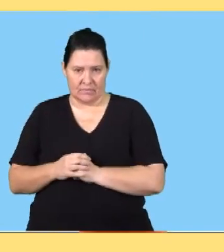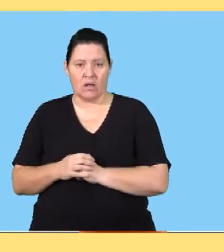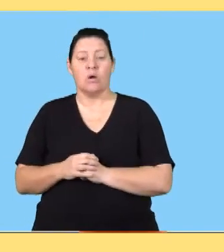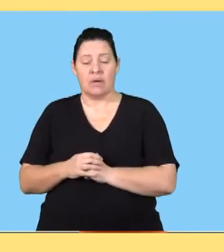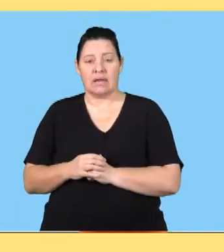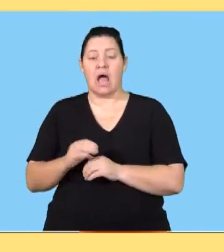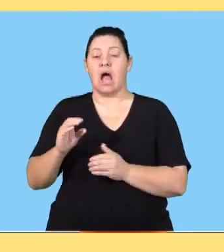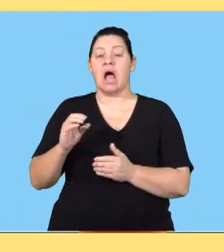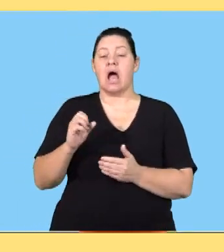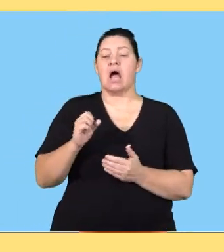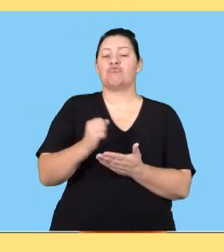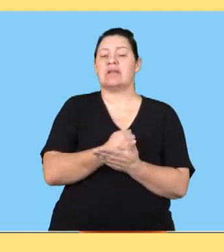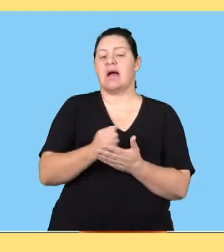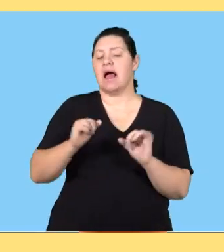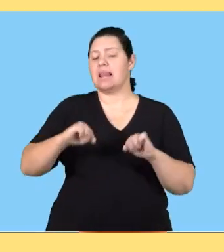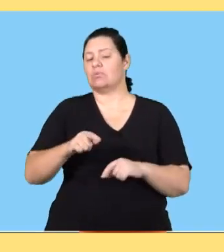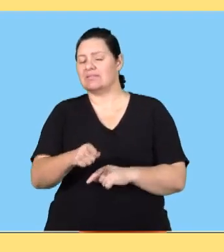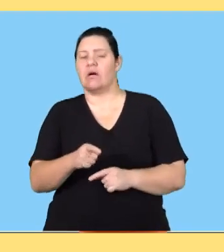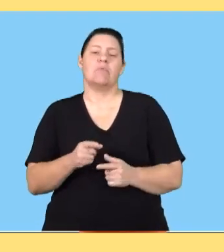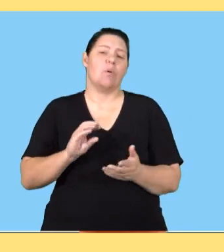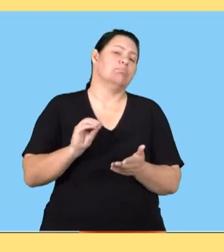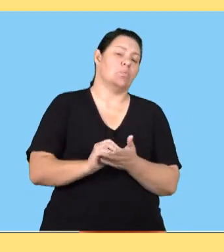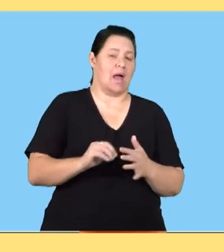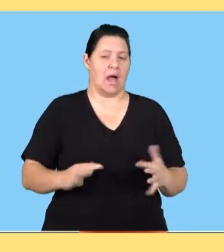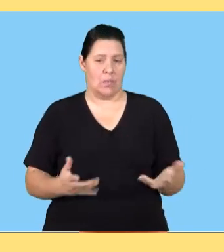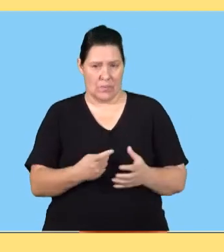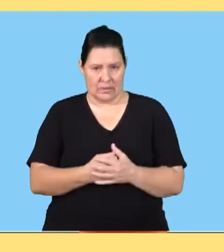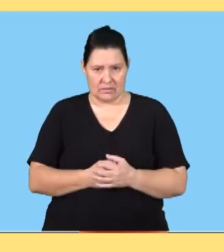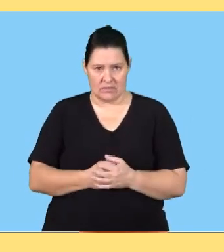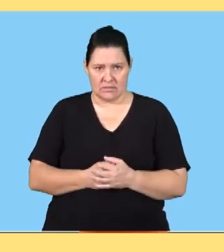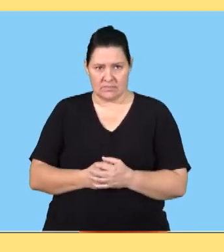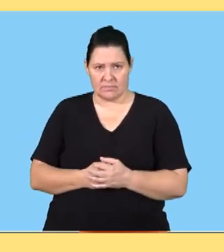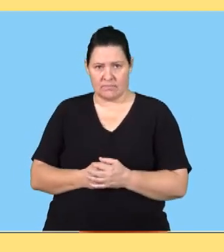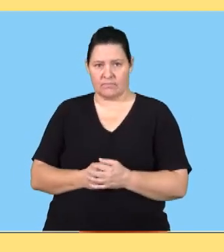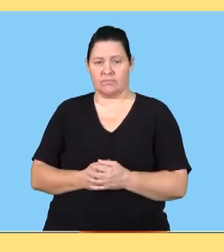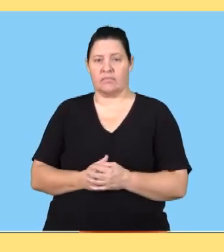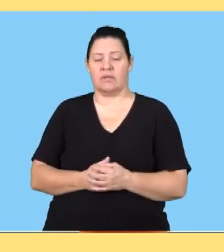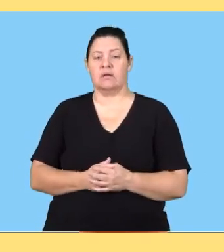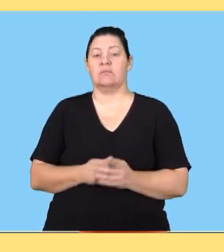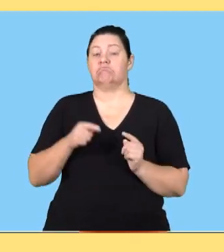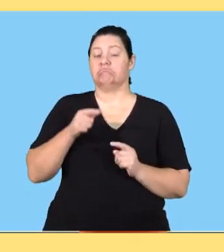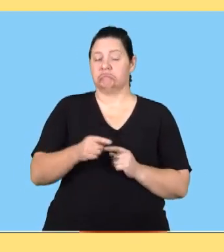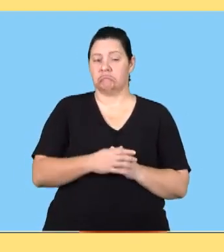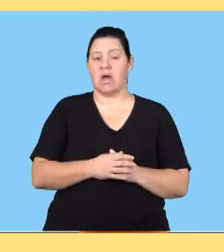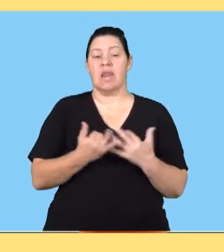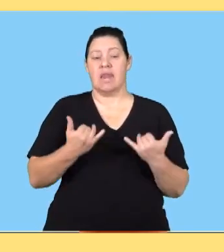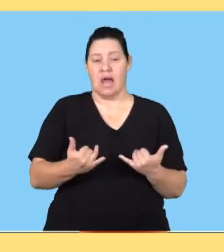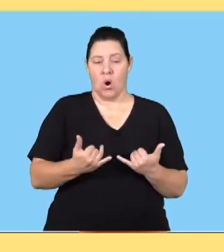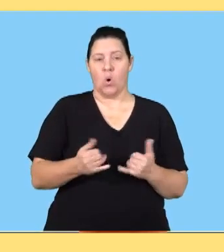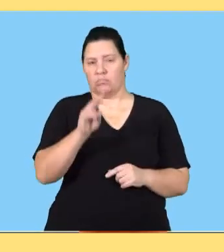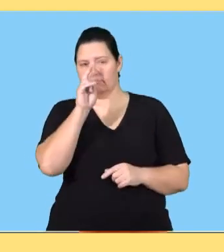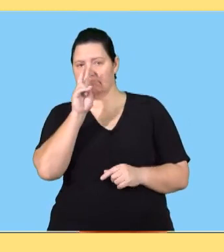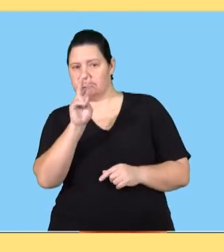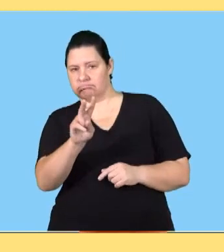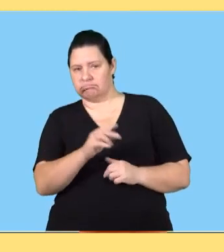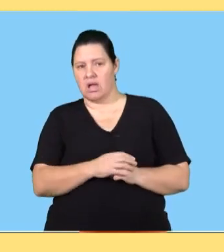So when we're talking about creditors allowances, let's see how we can post this. So here is our creditors allowances journal, and then we are